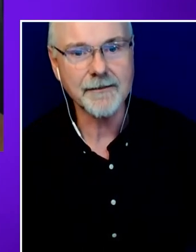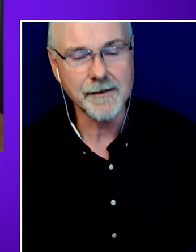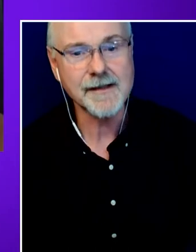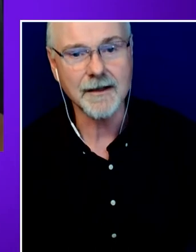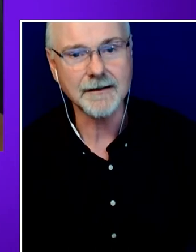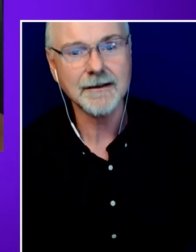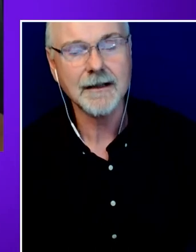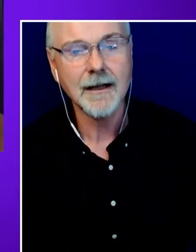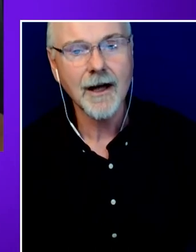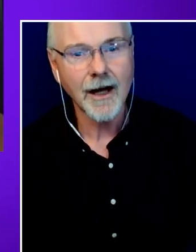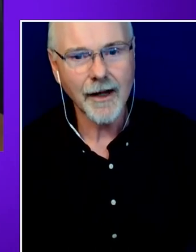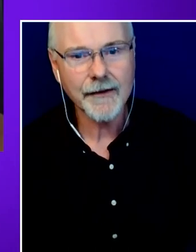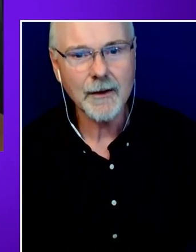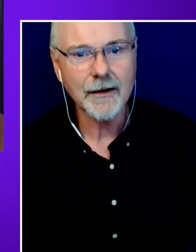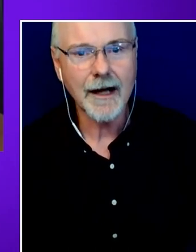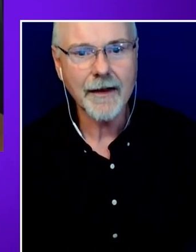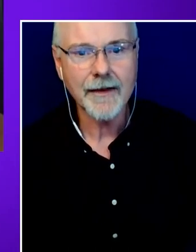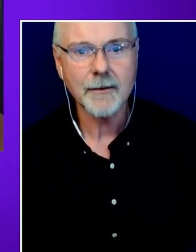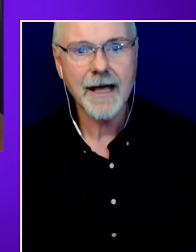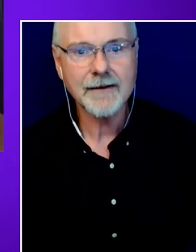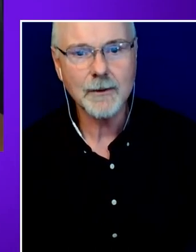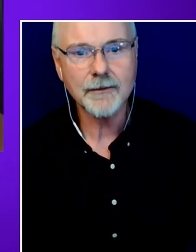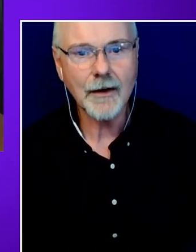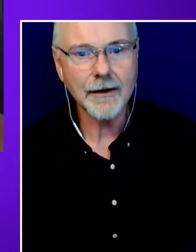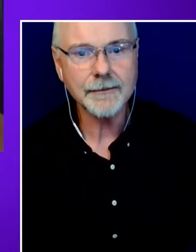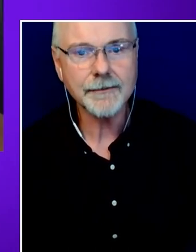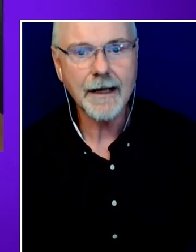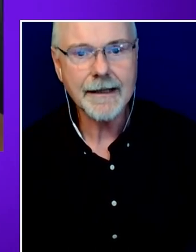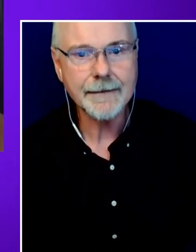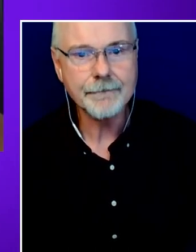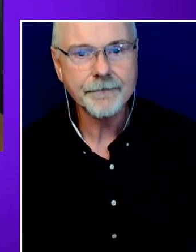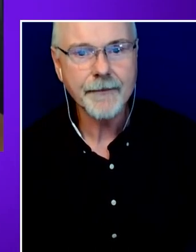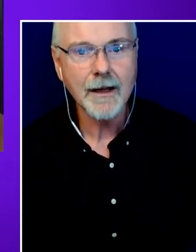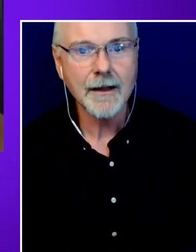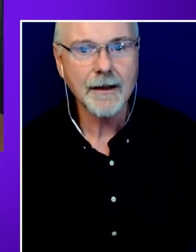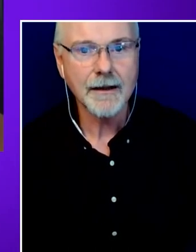that right from the start. Also, I think we have to involve